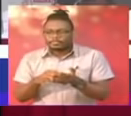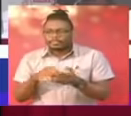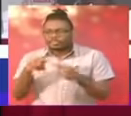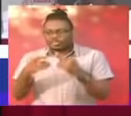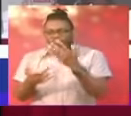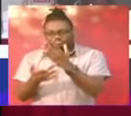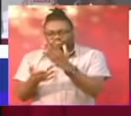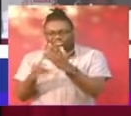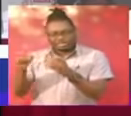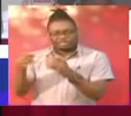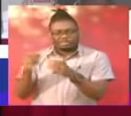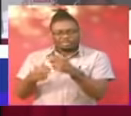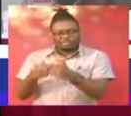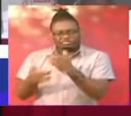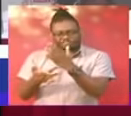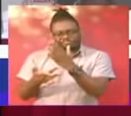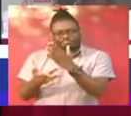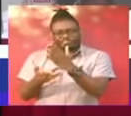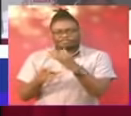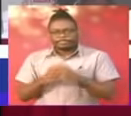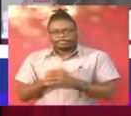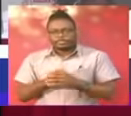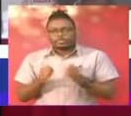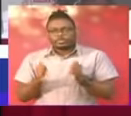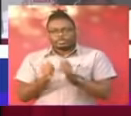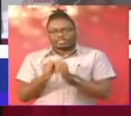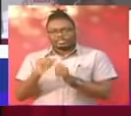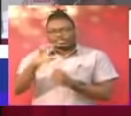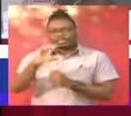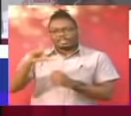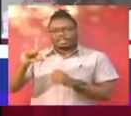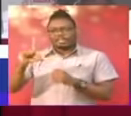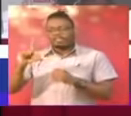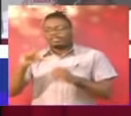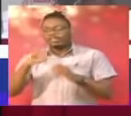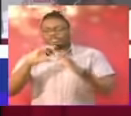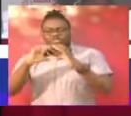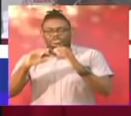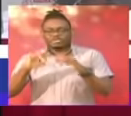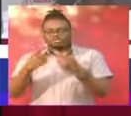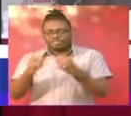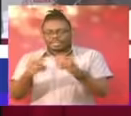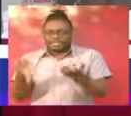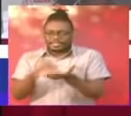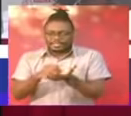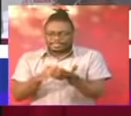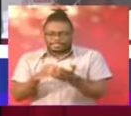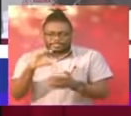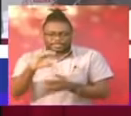technical difficulties with CL Communications. We'll try just one more time. CL Communications? Yes.